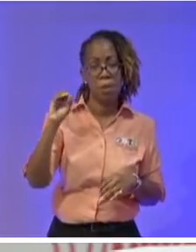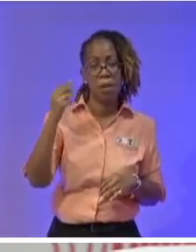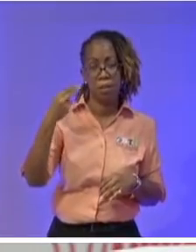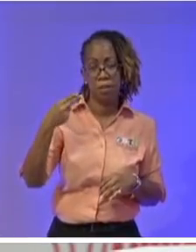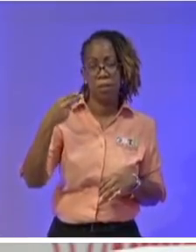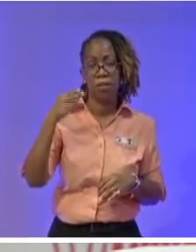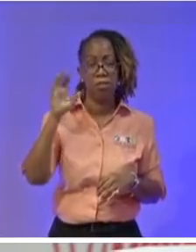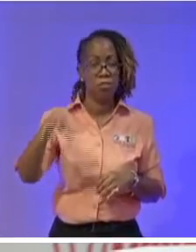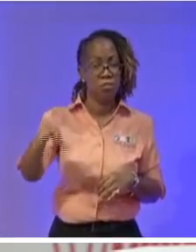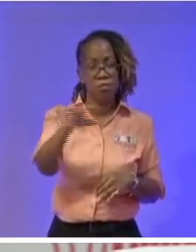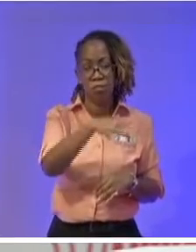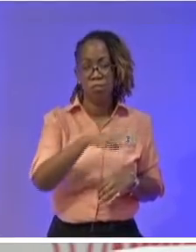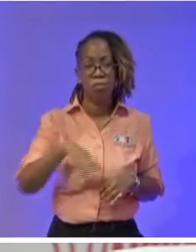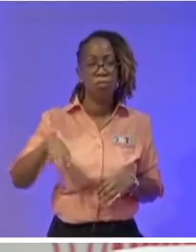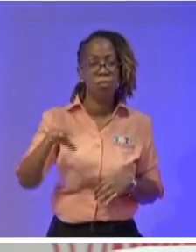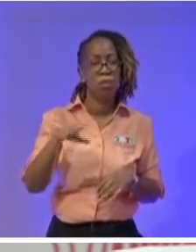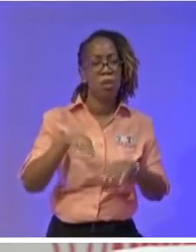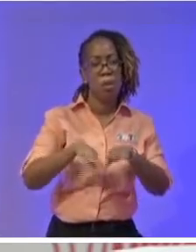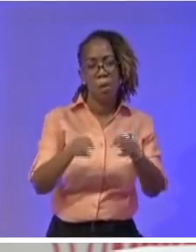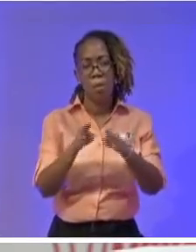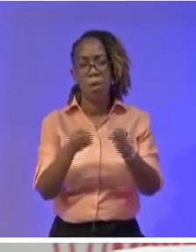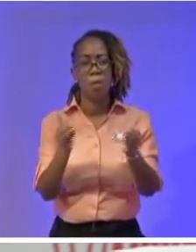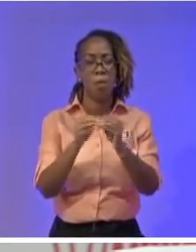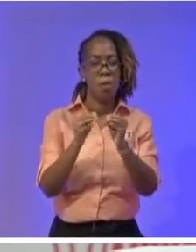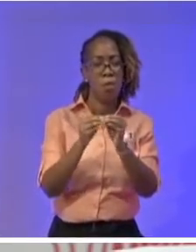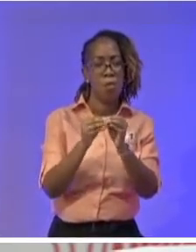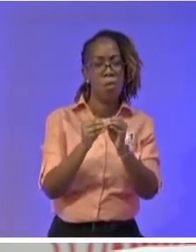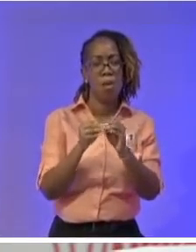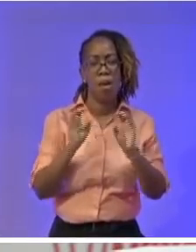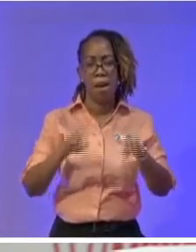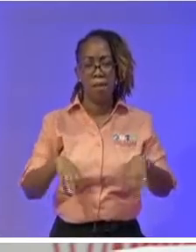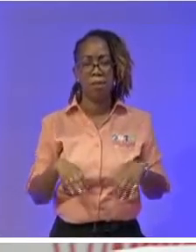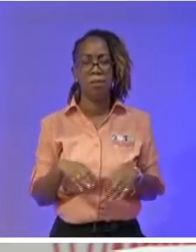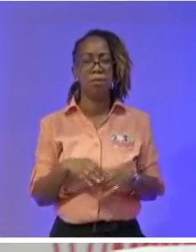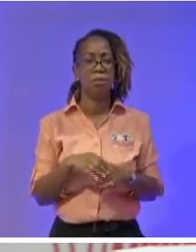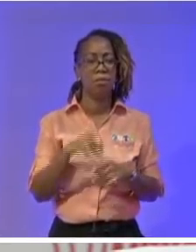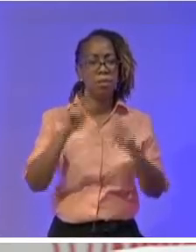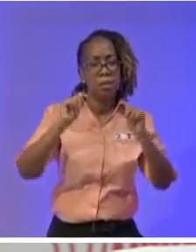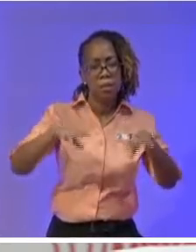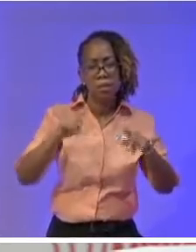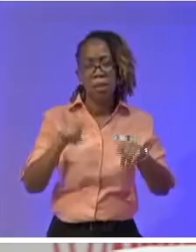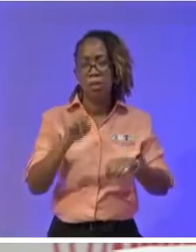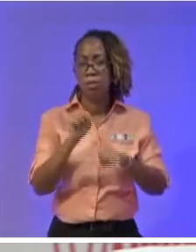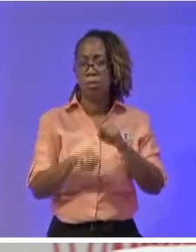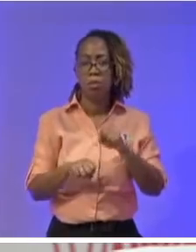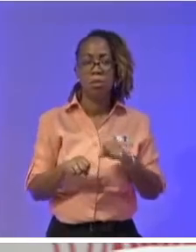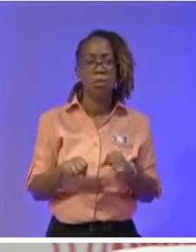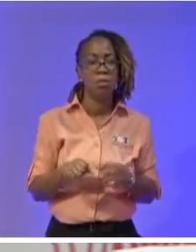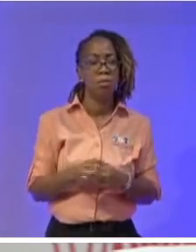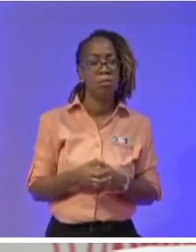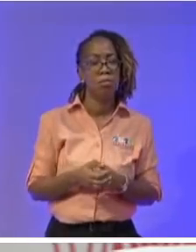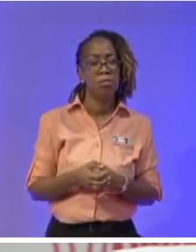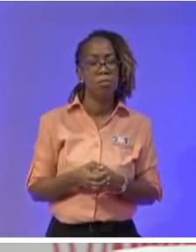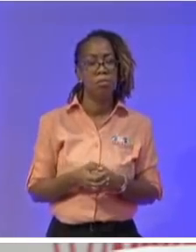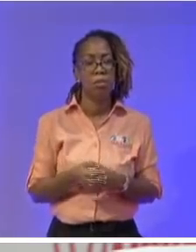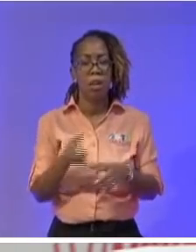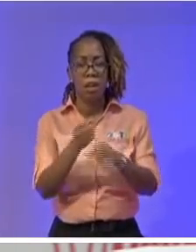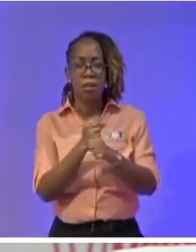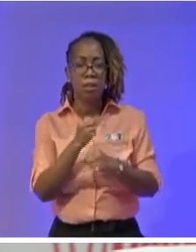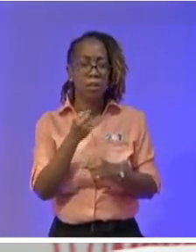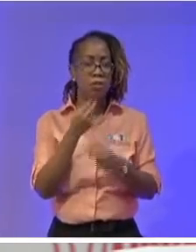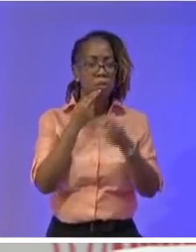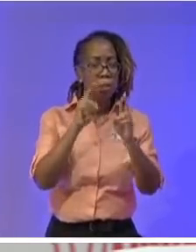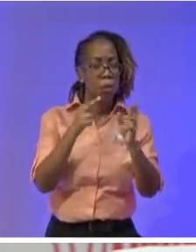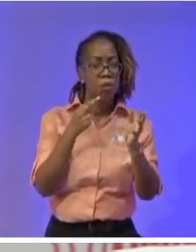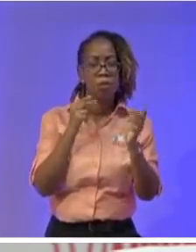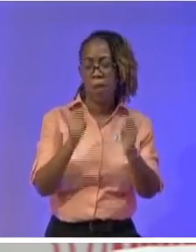that we can actually reach out to persons quickly to get their results to them, and looking at the entire process from start to finish, from